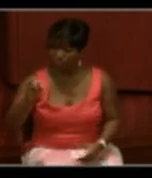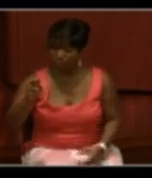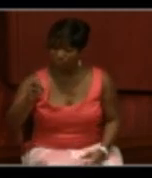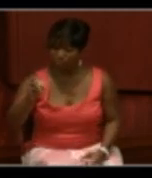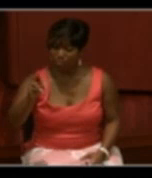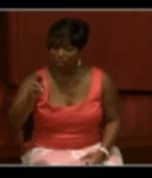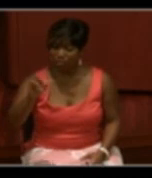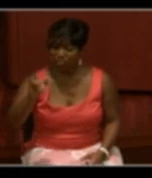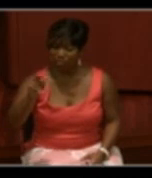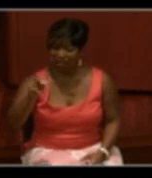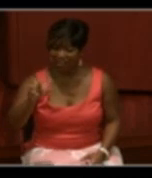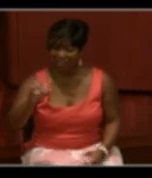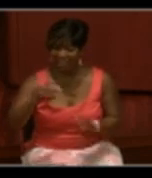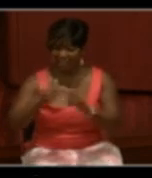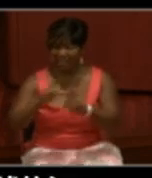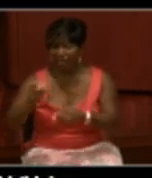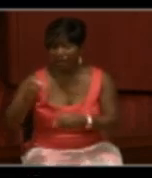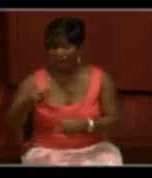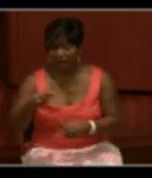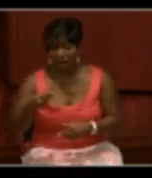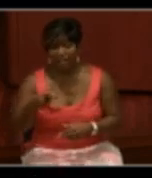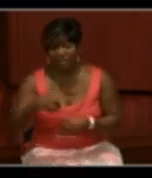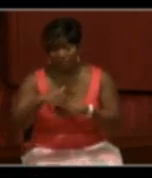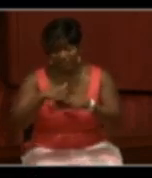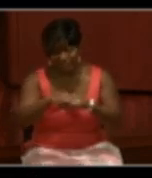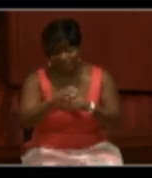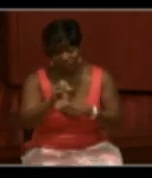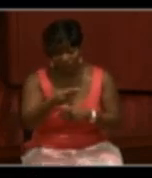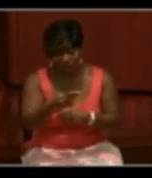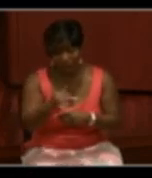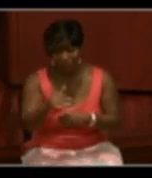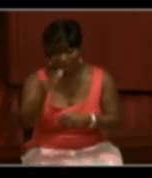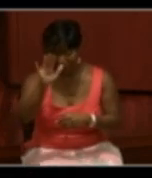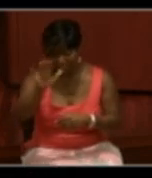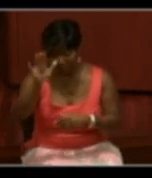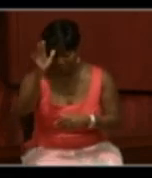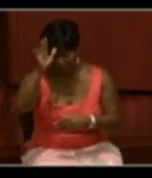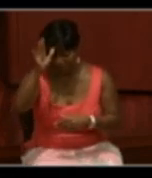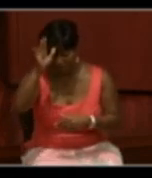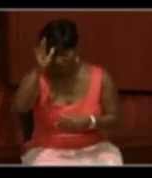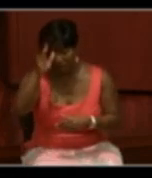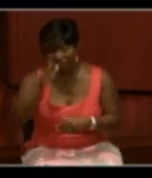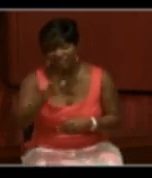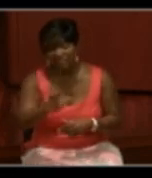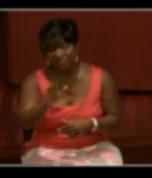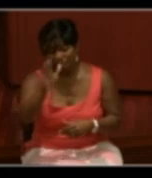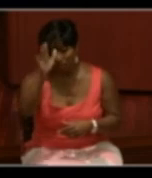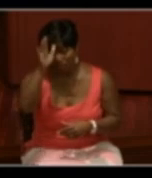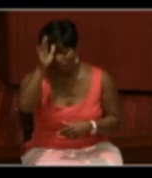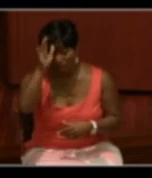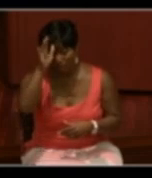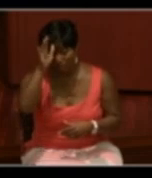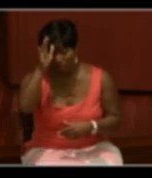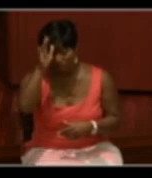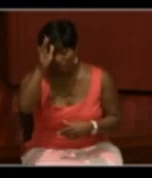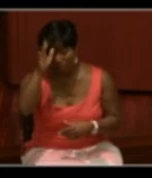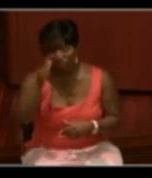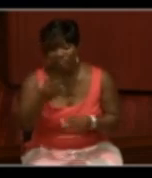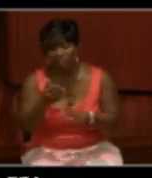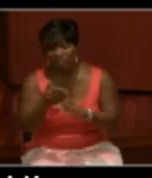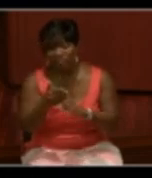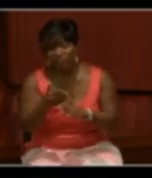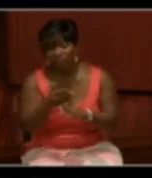He was in Ohio at this time because he was sent to Ohio by his father. His father was actually his former